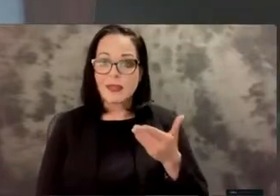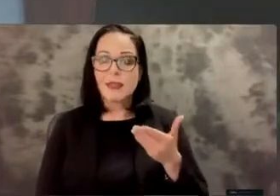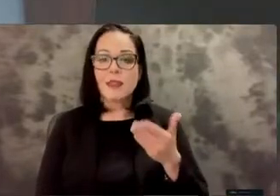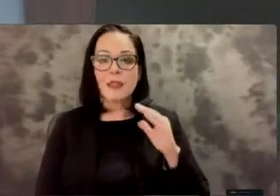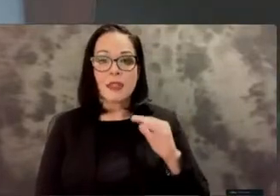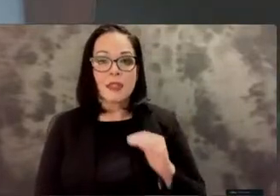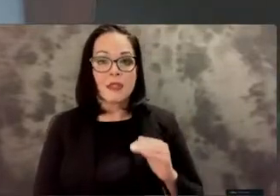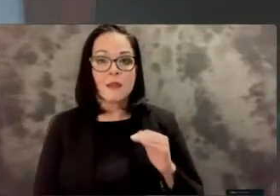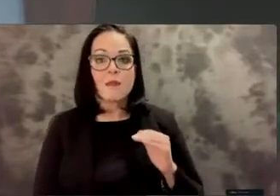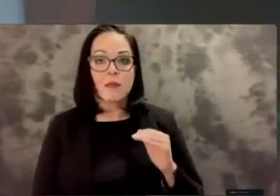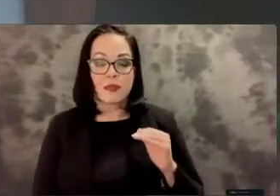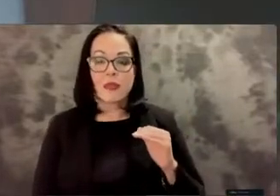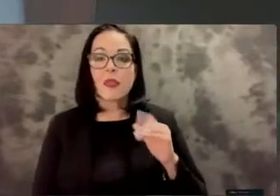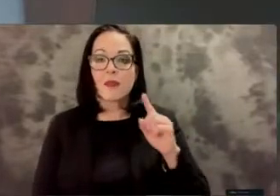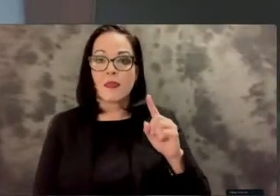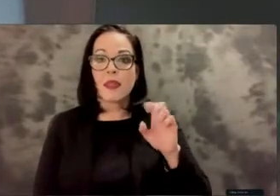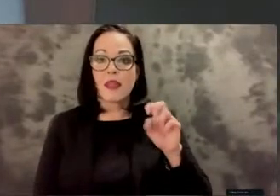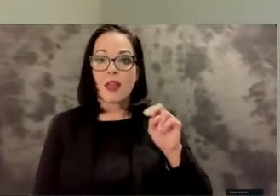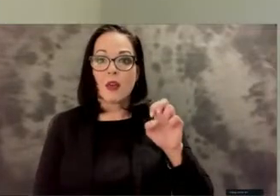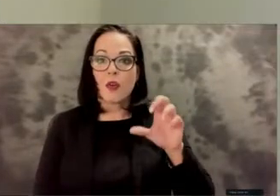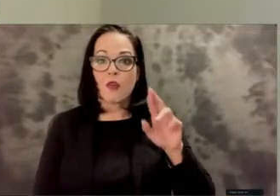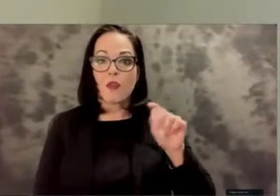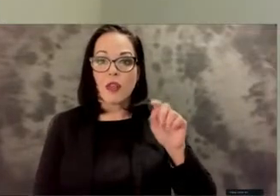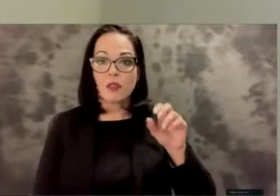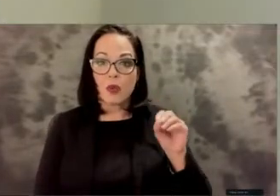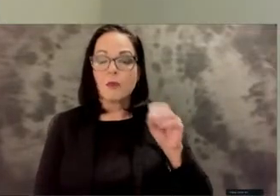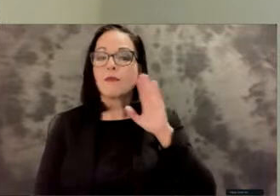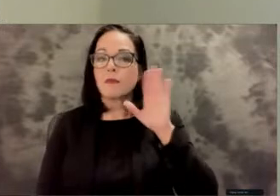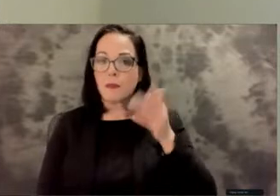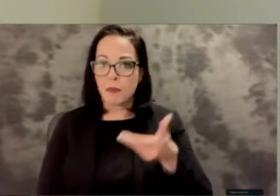Mr. Andrew Imperato. Present.